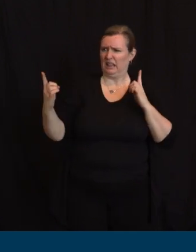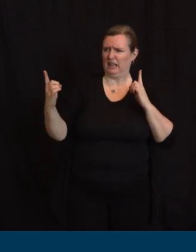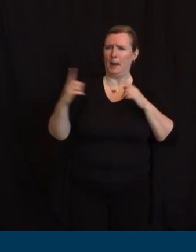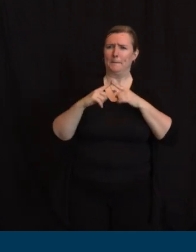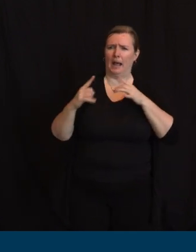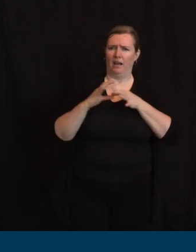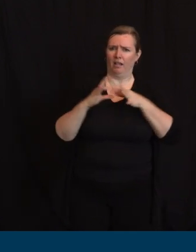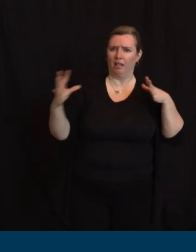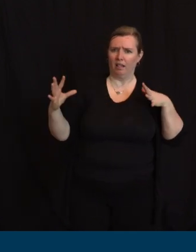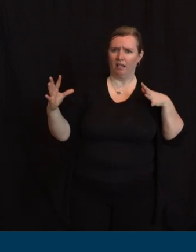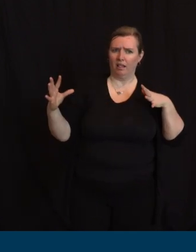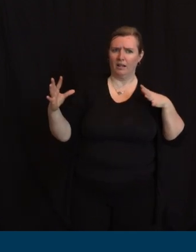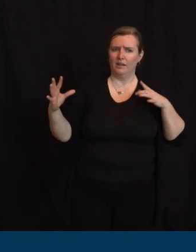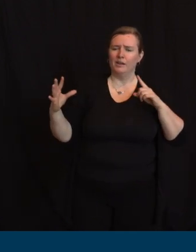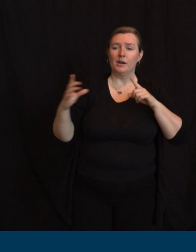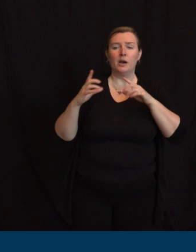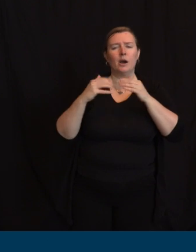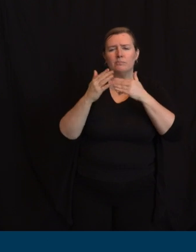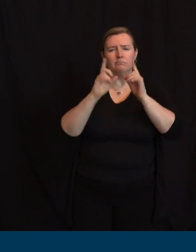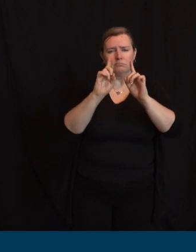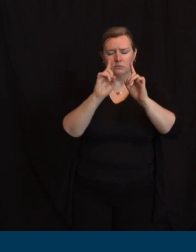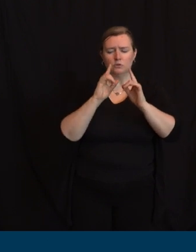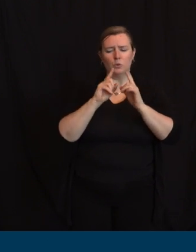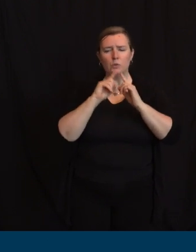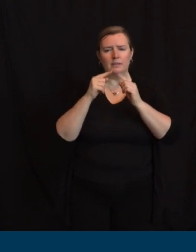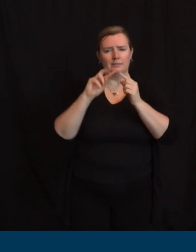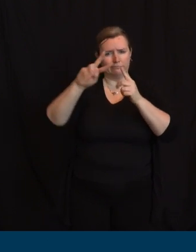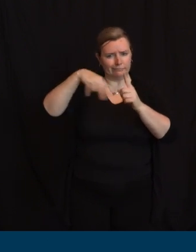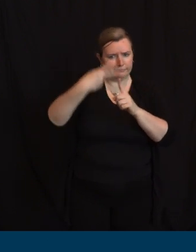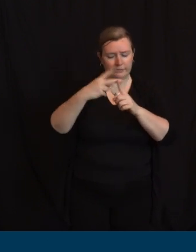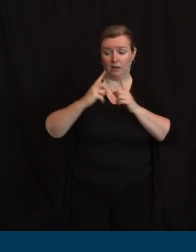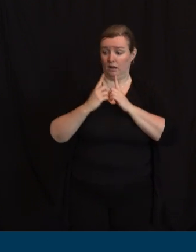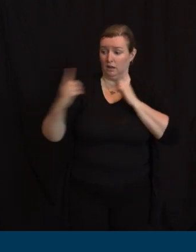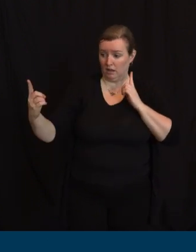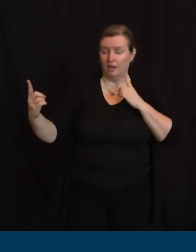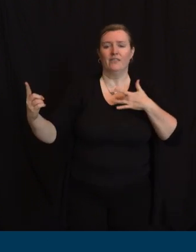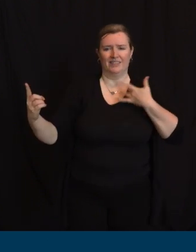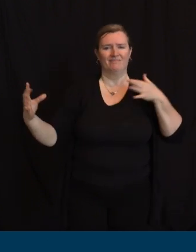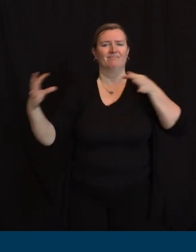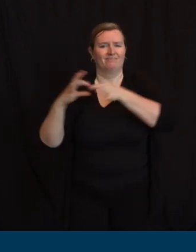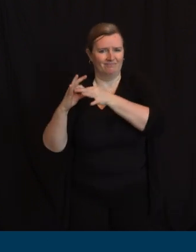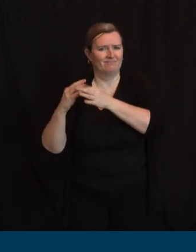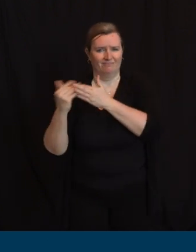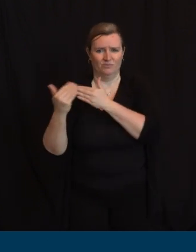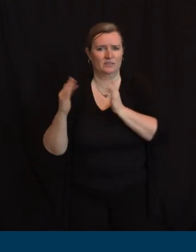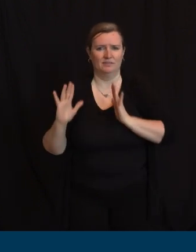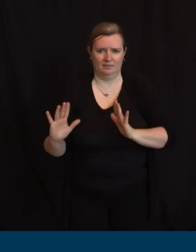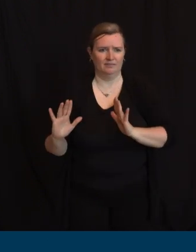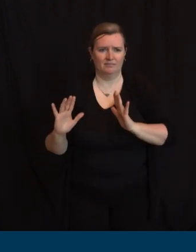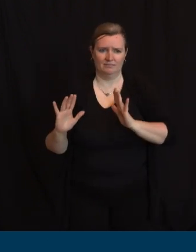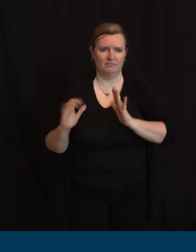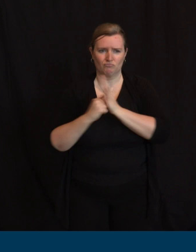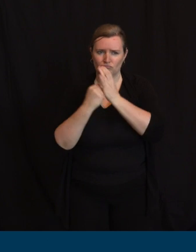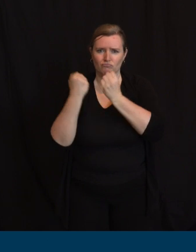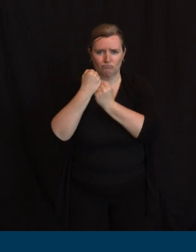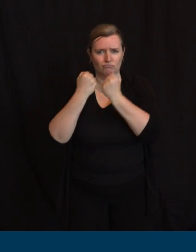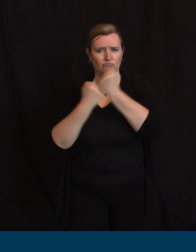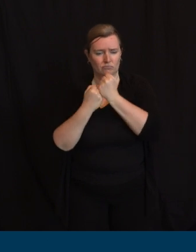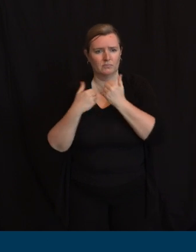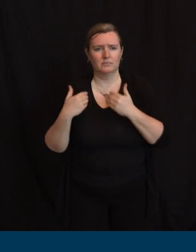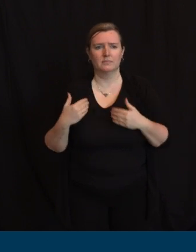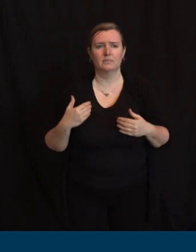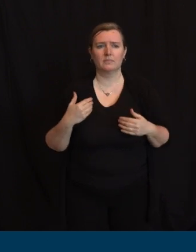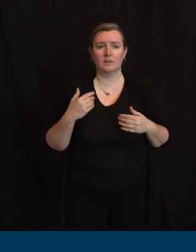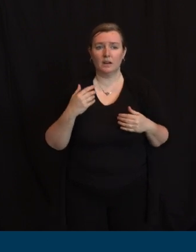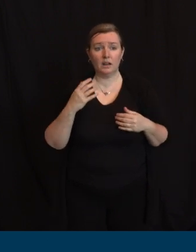together. And that's the overwhelming reality. But we've also said that that's not everybody. Folks